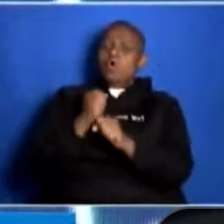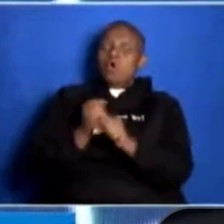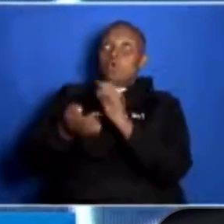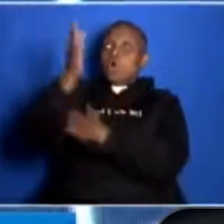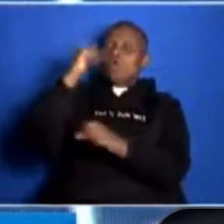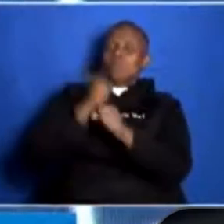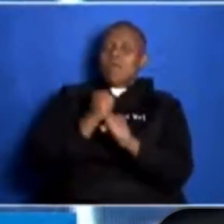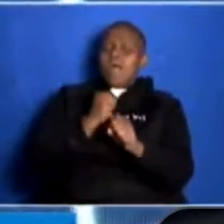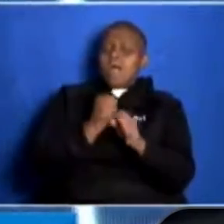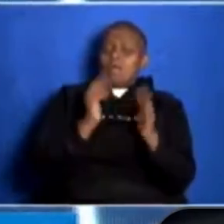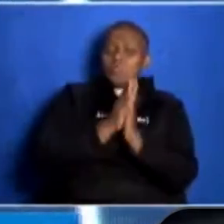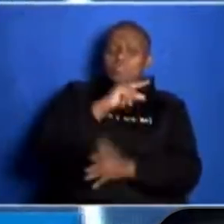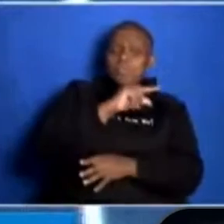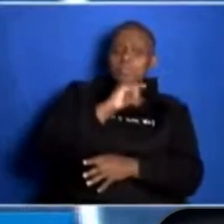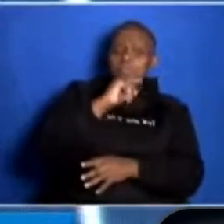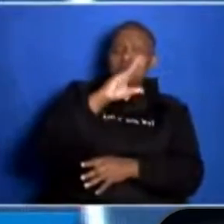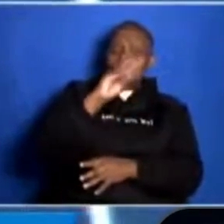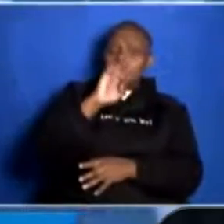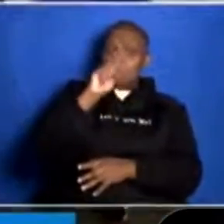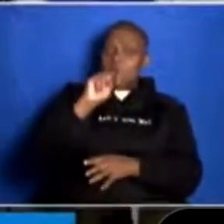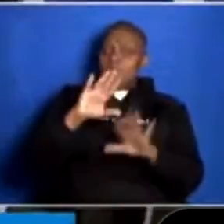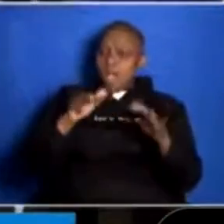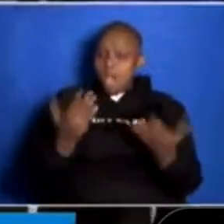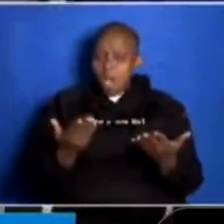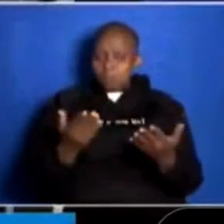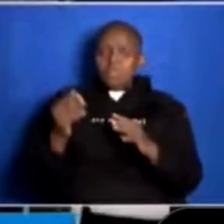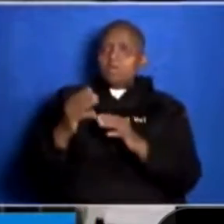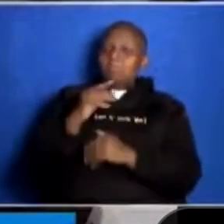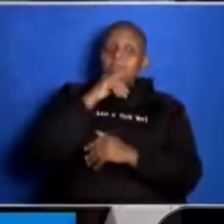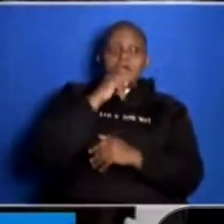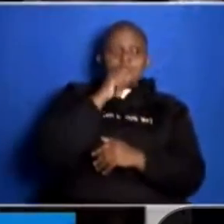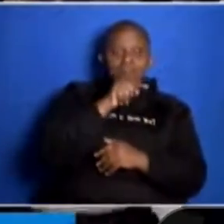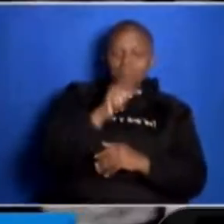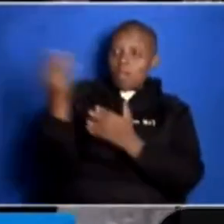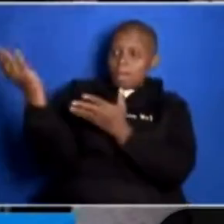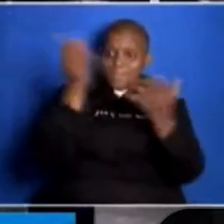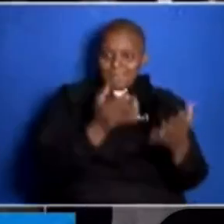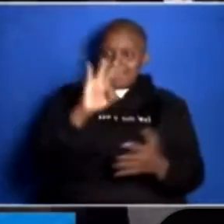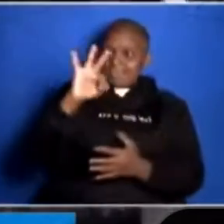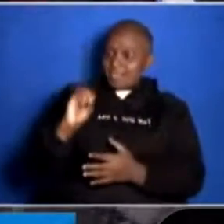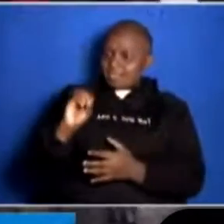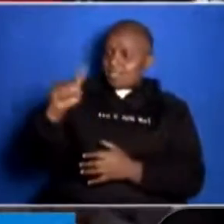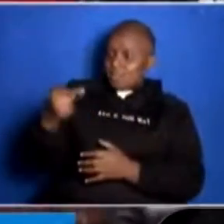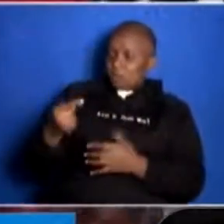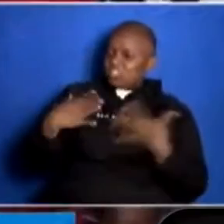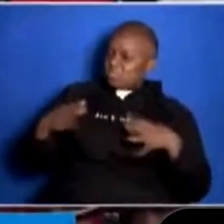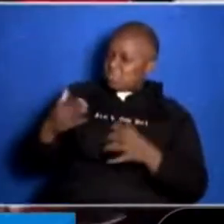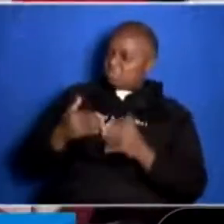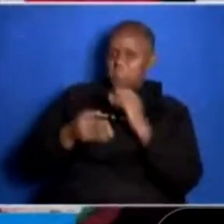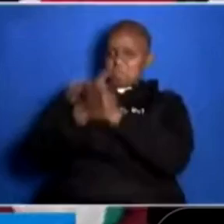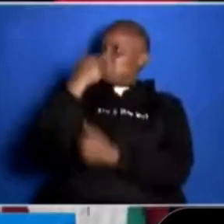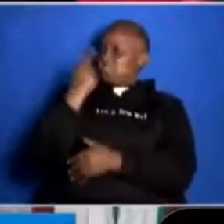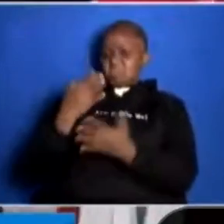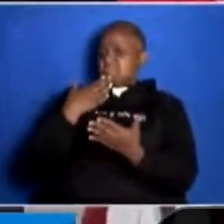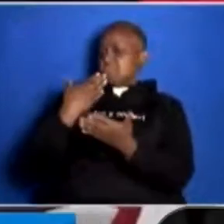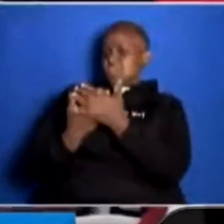With Gideon. Na Gideoni. Gideon brought 30,000 men. Akaleta watu 30,000. And God said thank you. Ngamwambia asante.